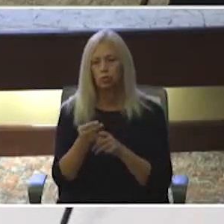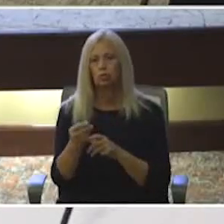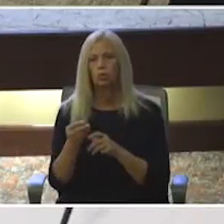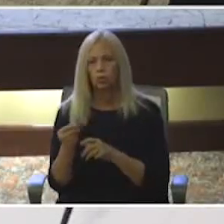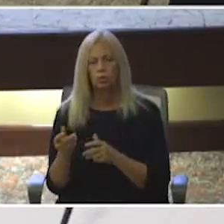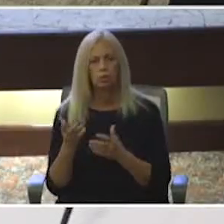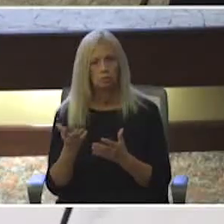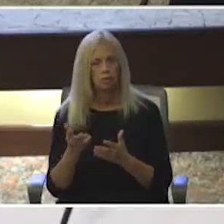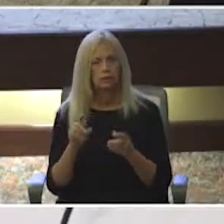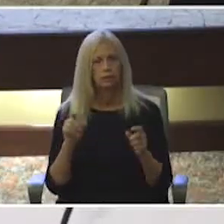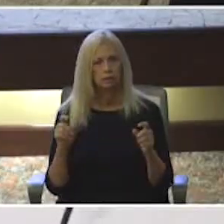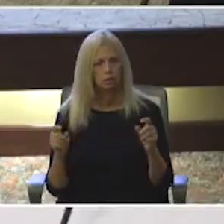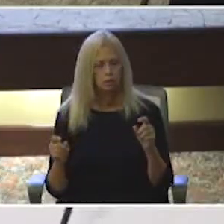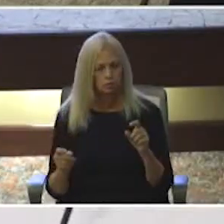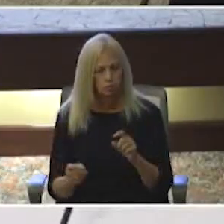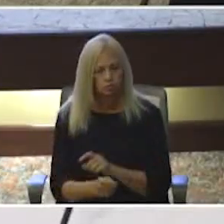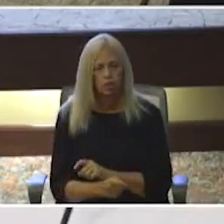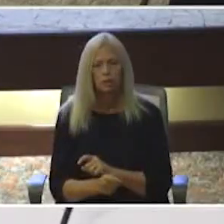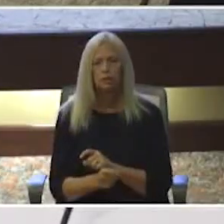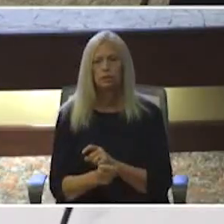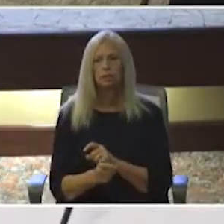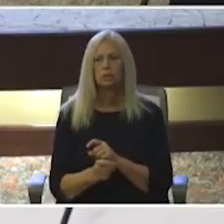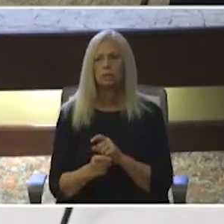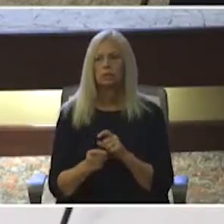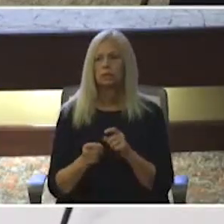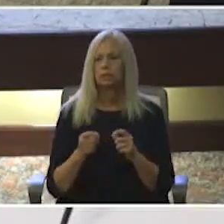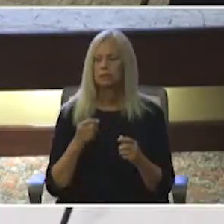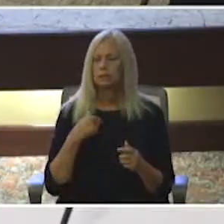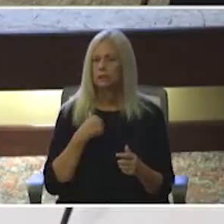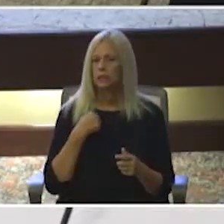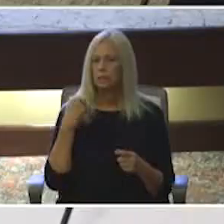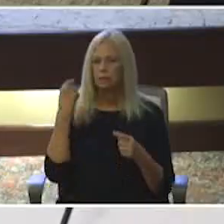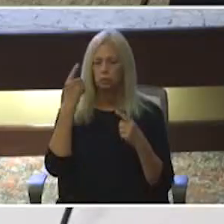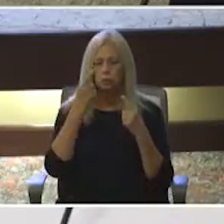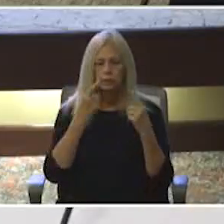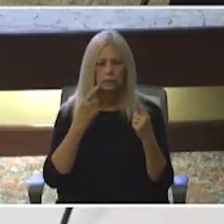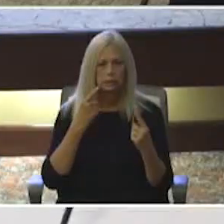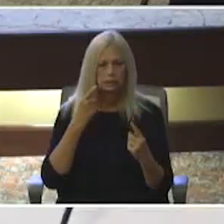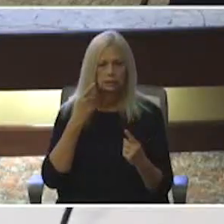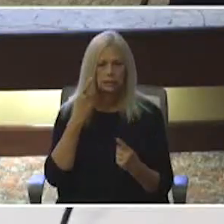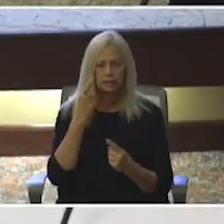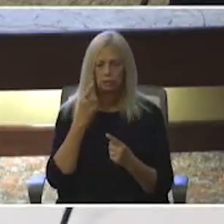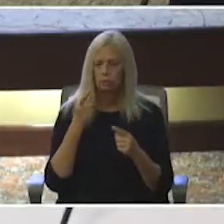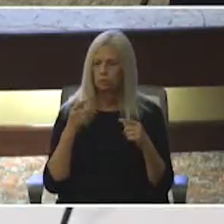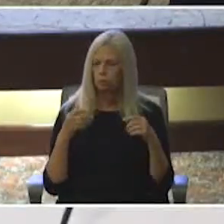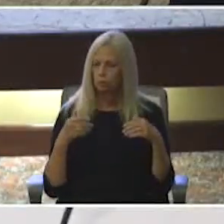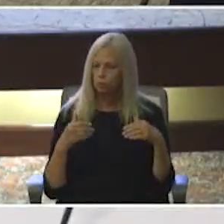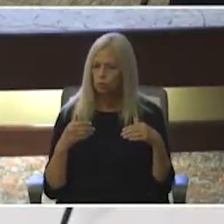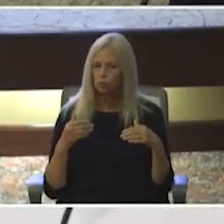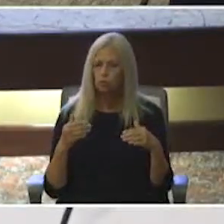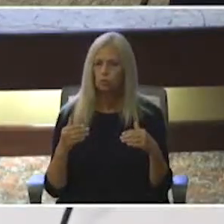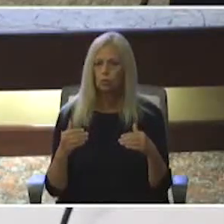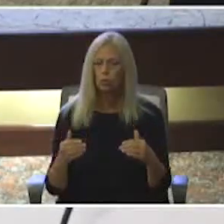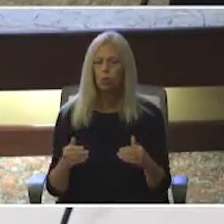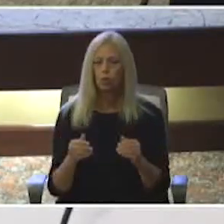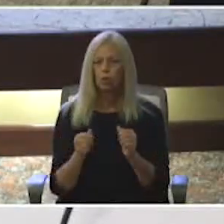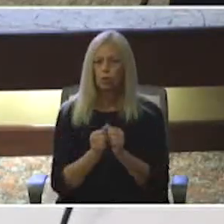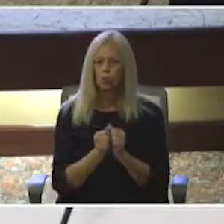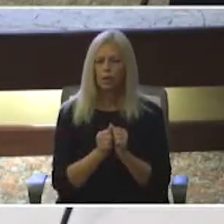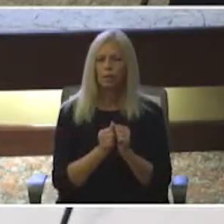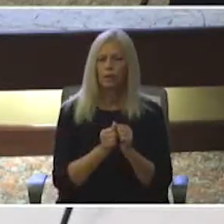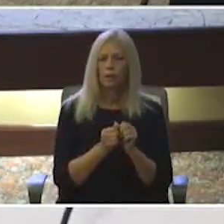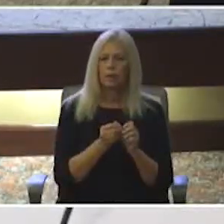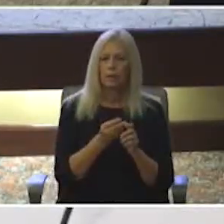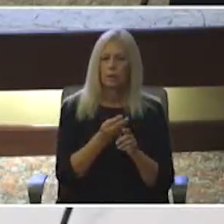bid. And I would think that we go ahead and move forward with planting and irrigation now.